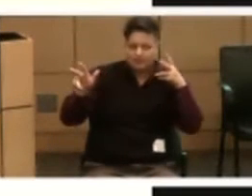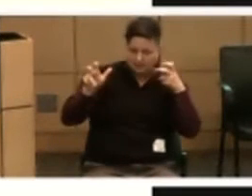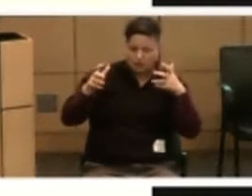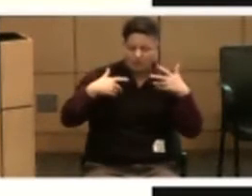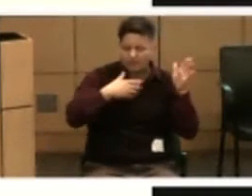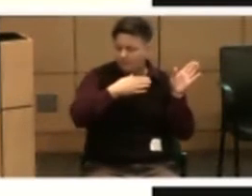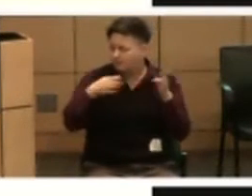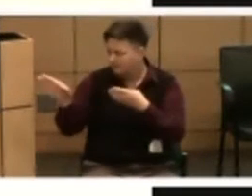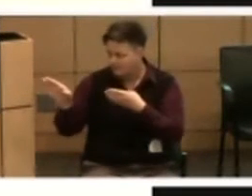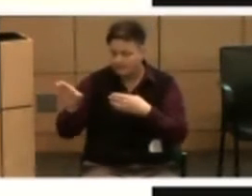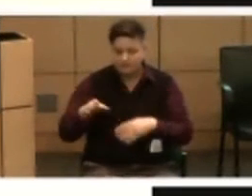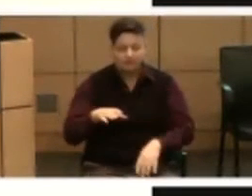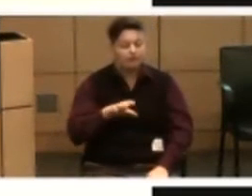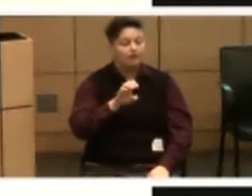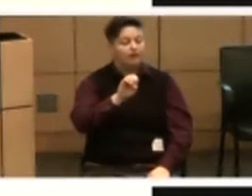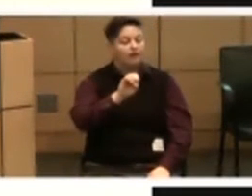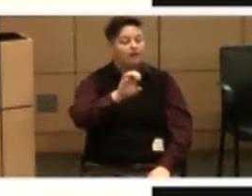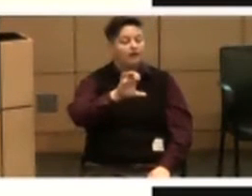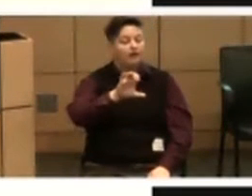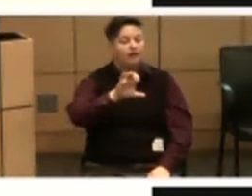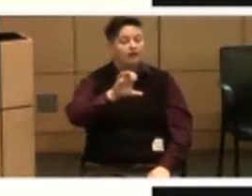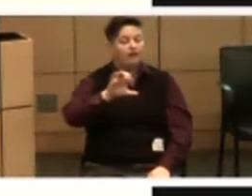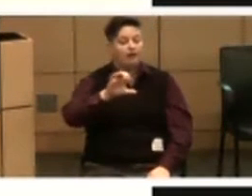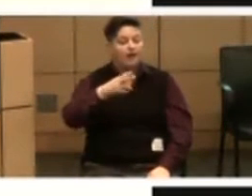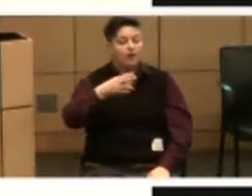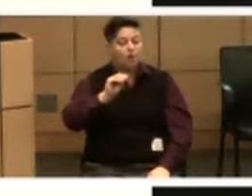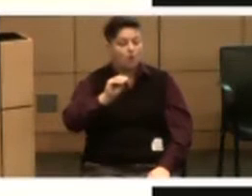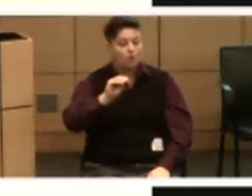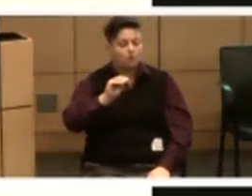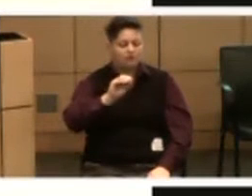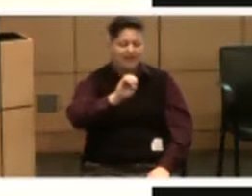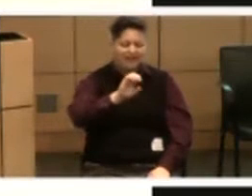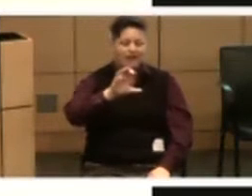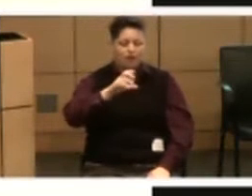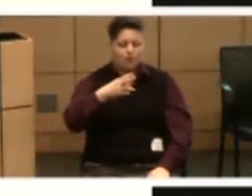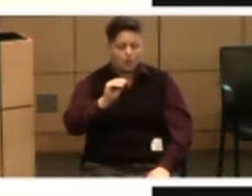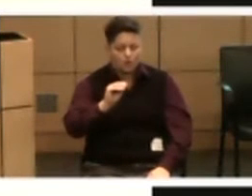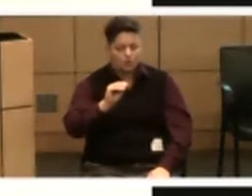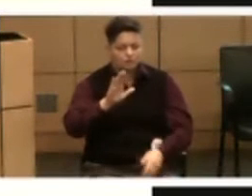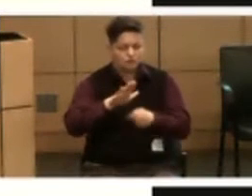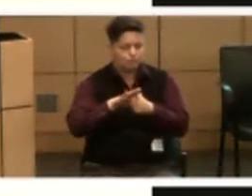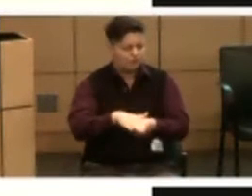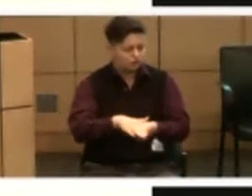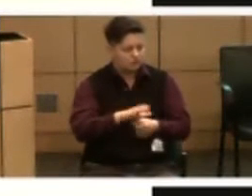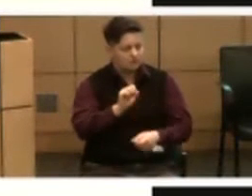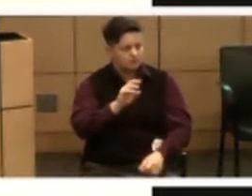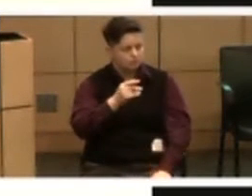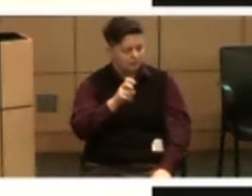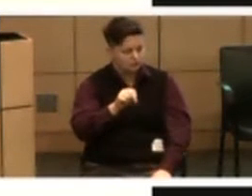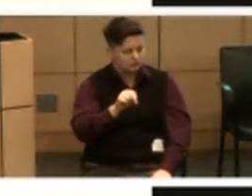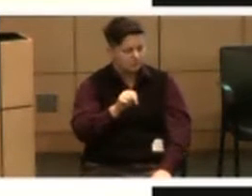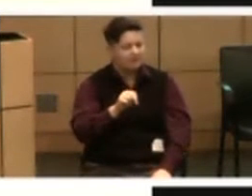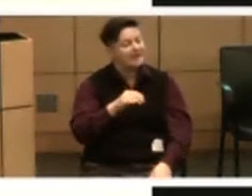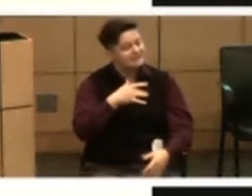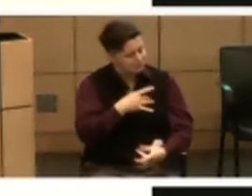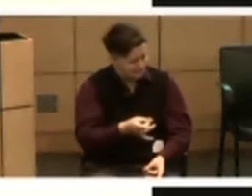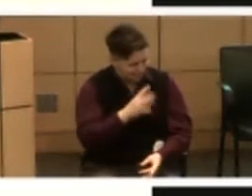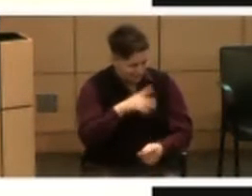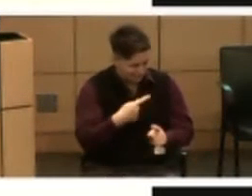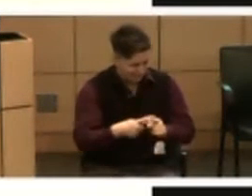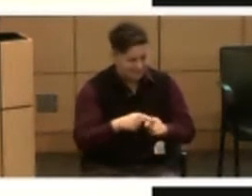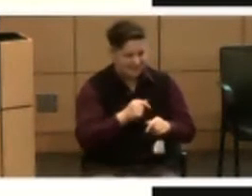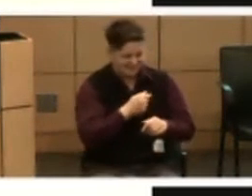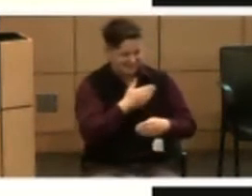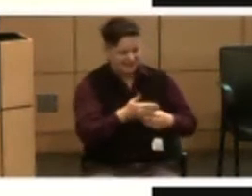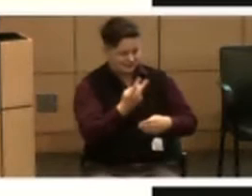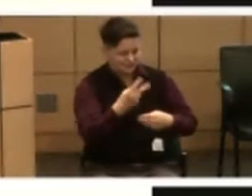Echo suppression, which is pretty cool and interesting, and I'll talk about that first in the next slides. So when you have 2 ears, it turns